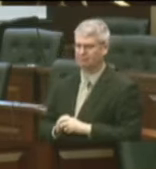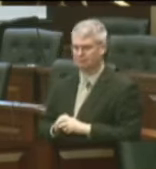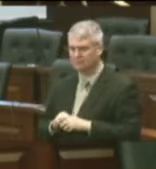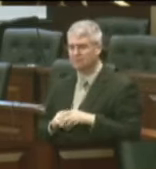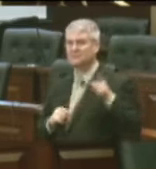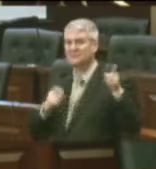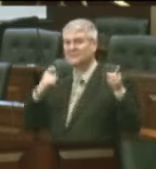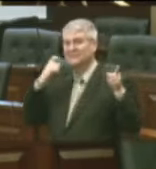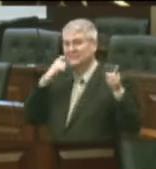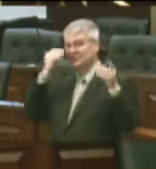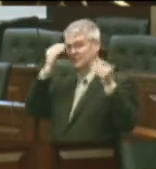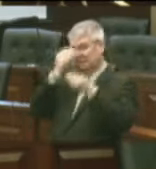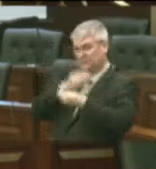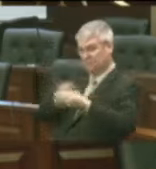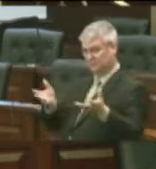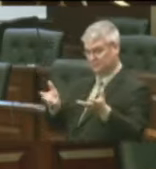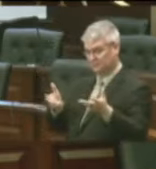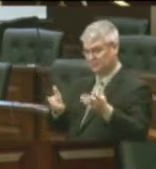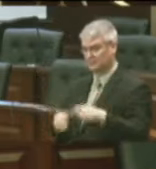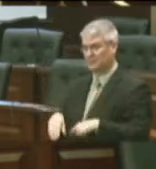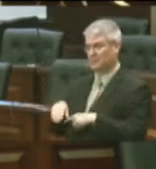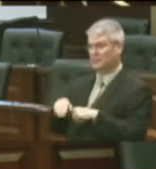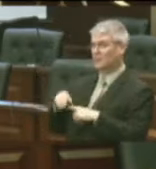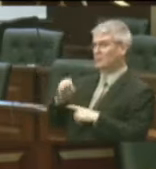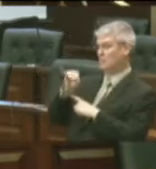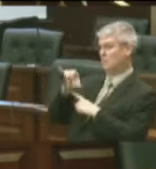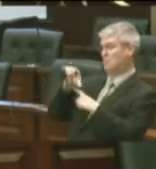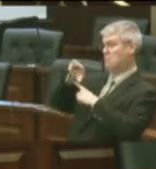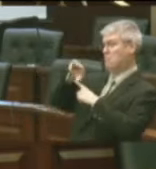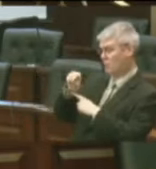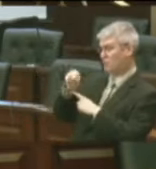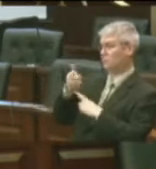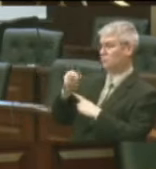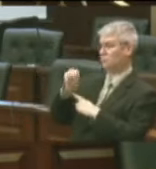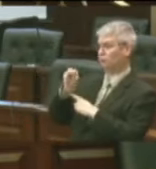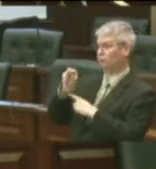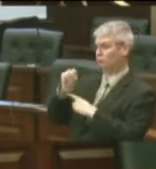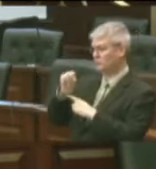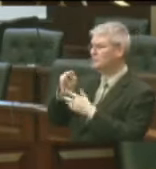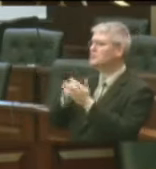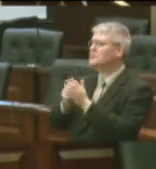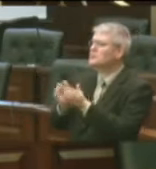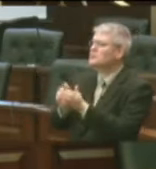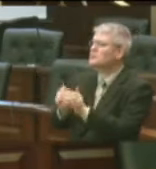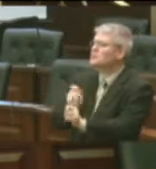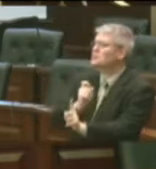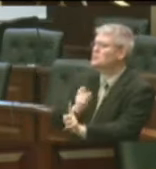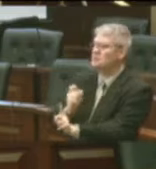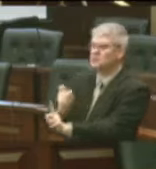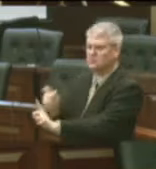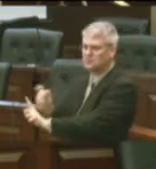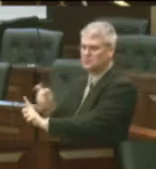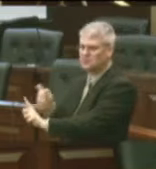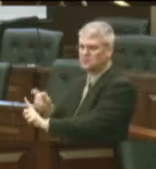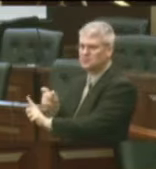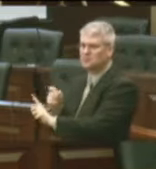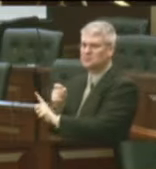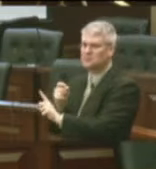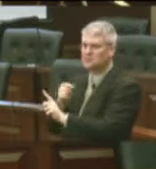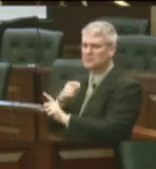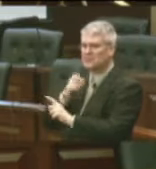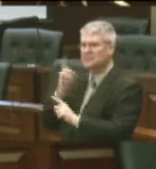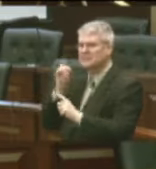several months, we've all listened to as conversations have taken place on how to best utilize the stimulus funds that have